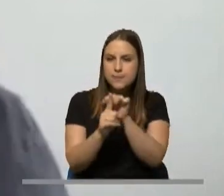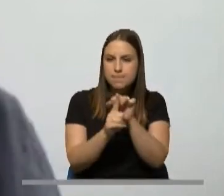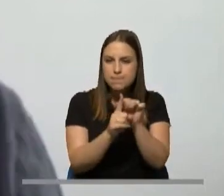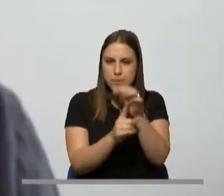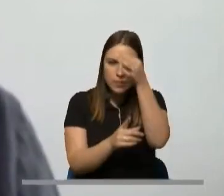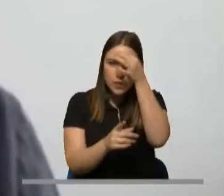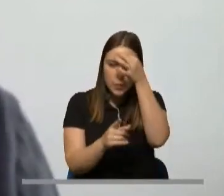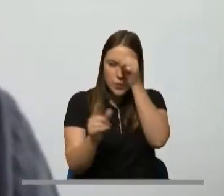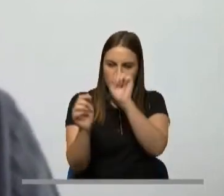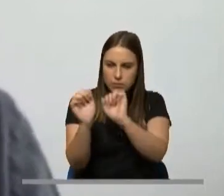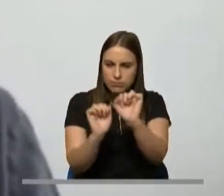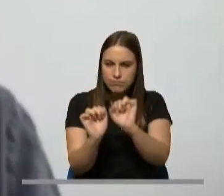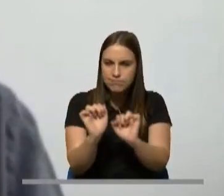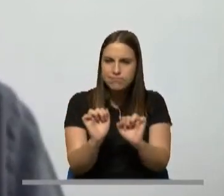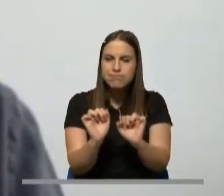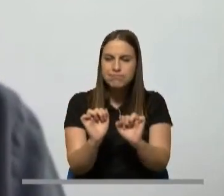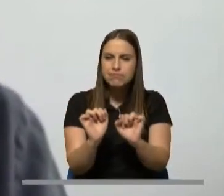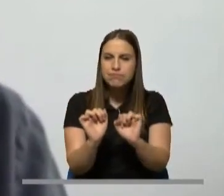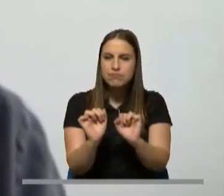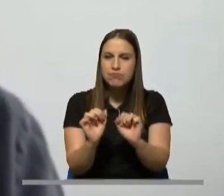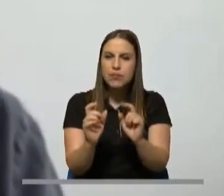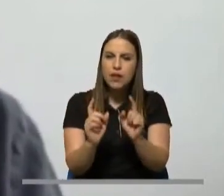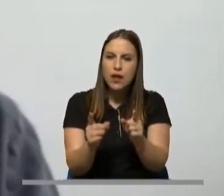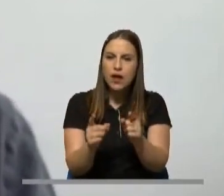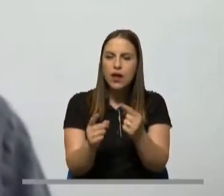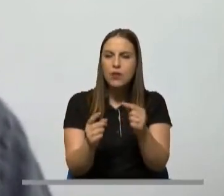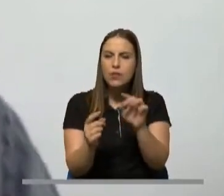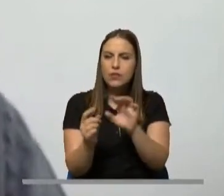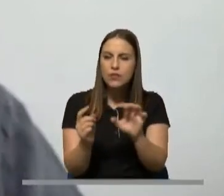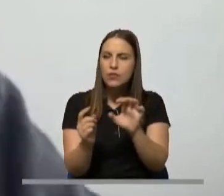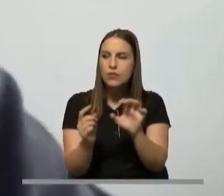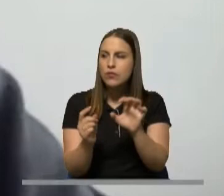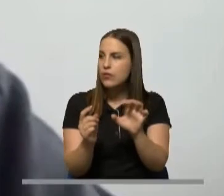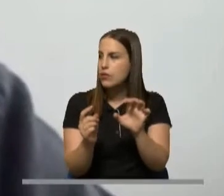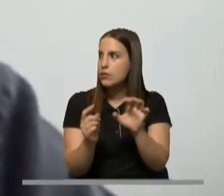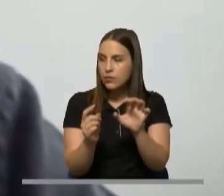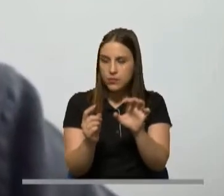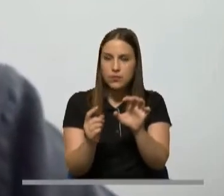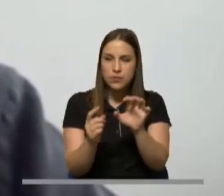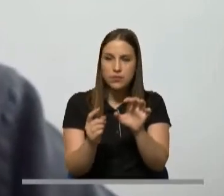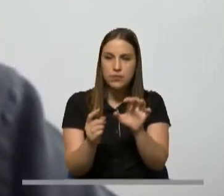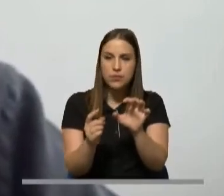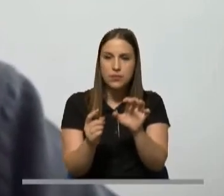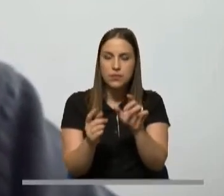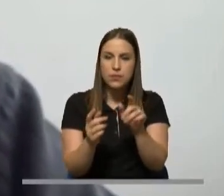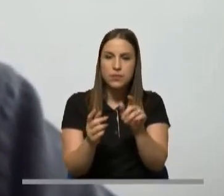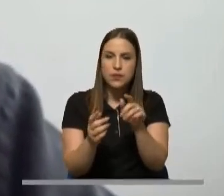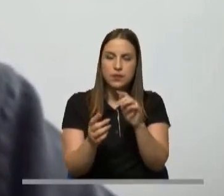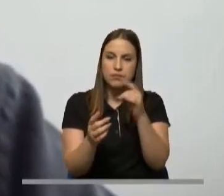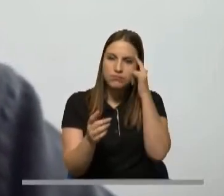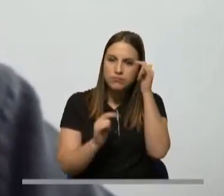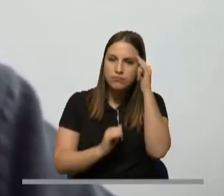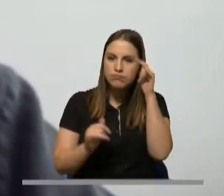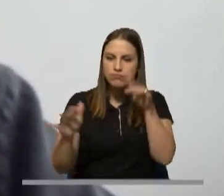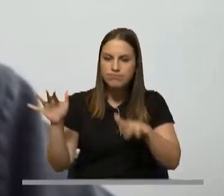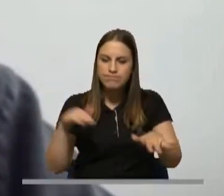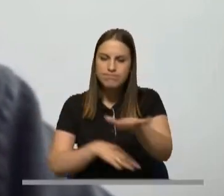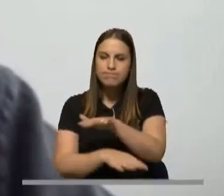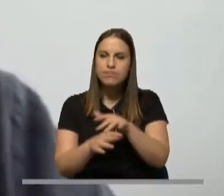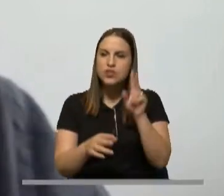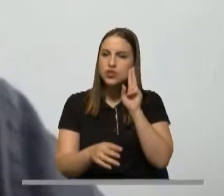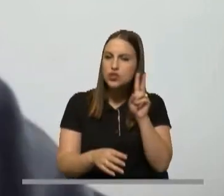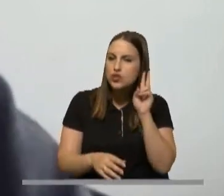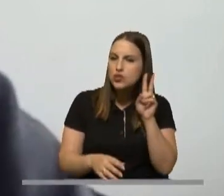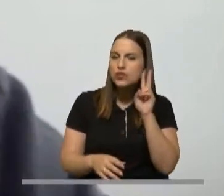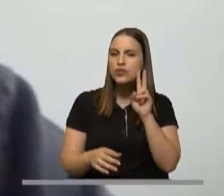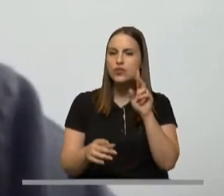when it abandons its instrumental character and embeds with its logic the space in which the values